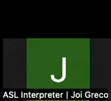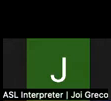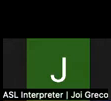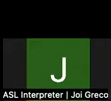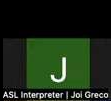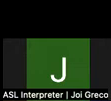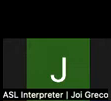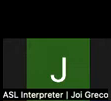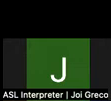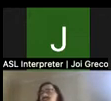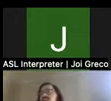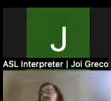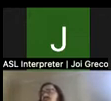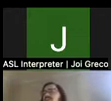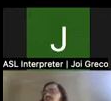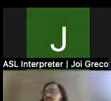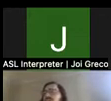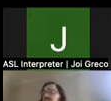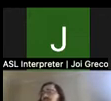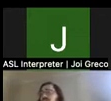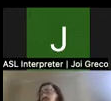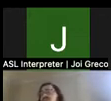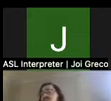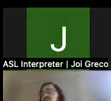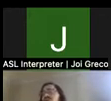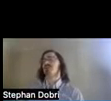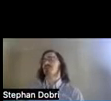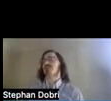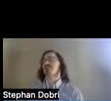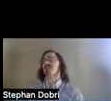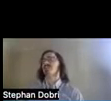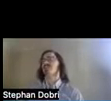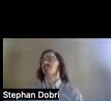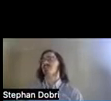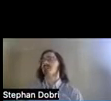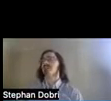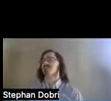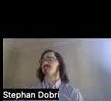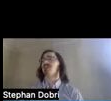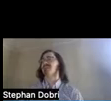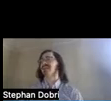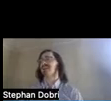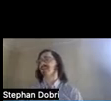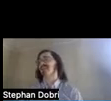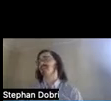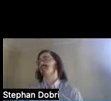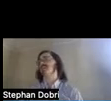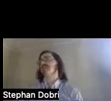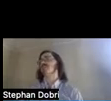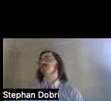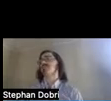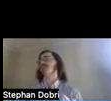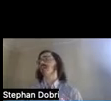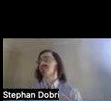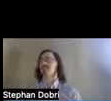So groups that appeared to have the strongest collaboration and created the most effective prototypes worked together to overcome challenges of online client meetings.